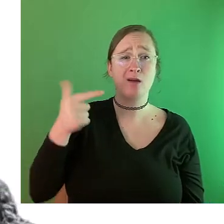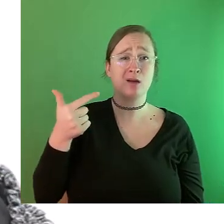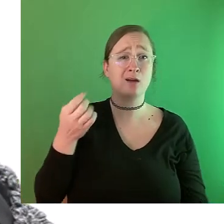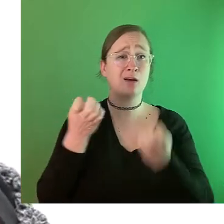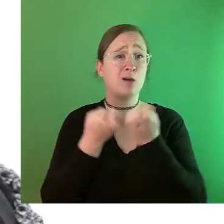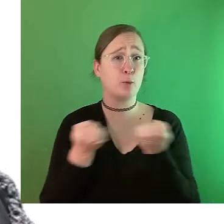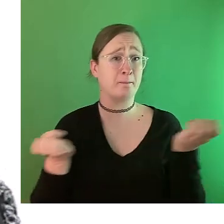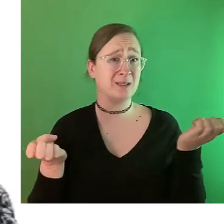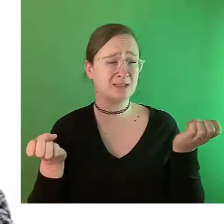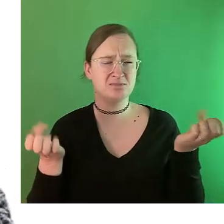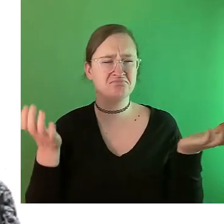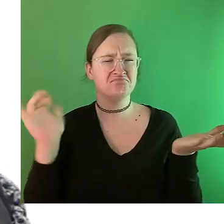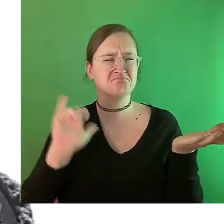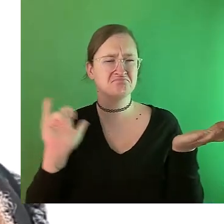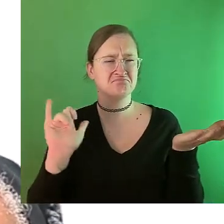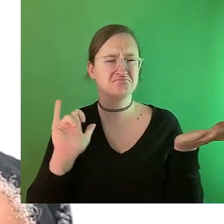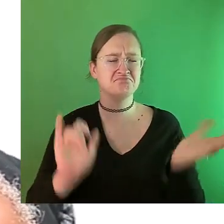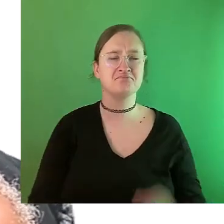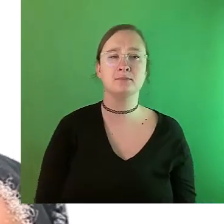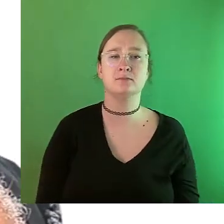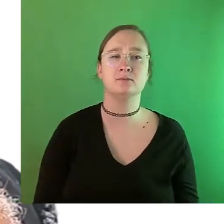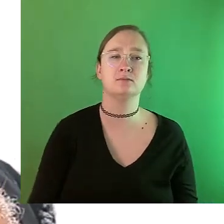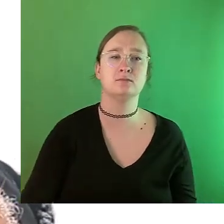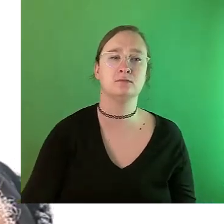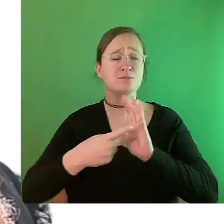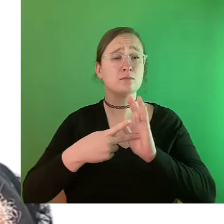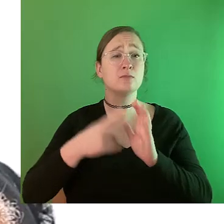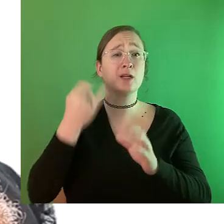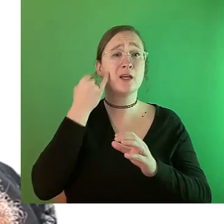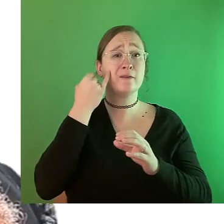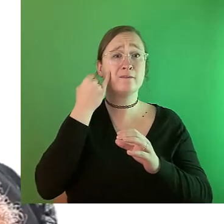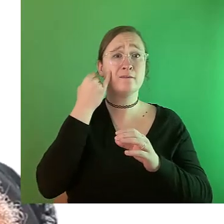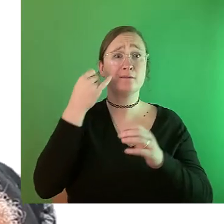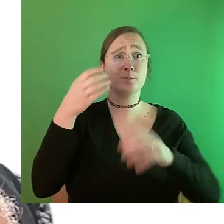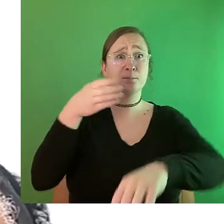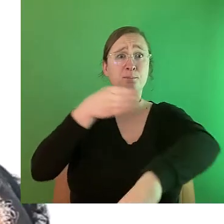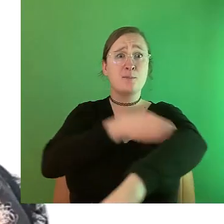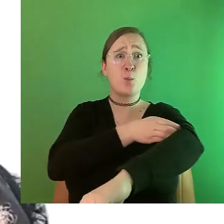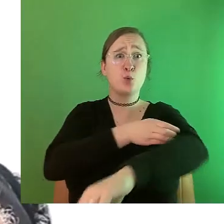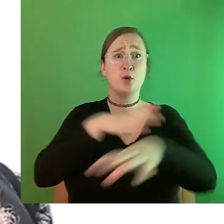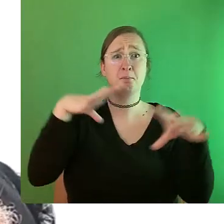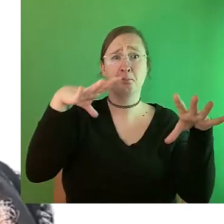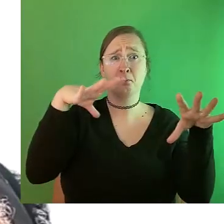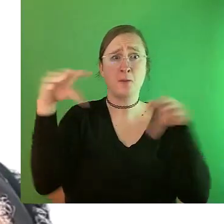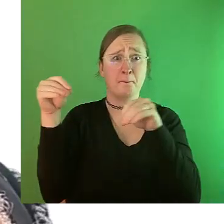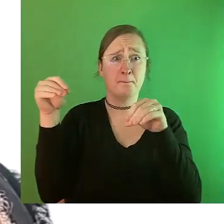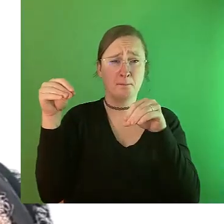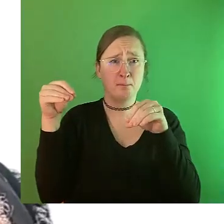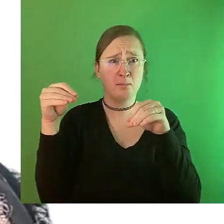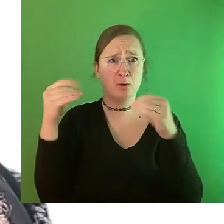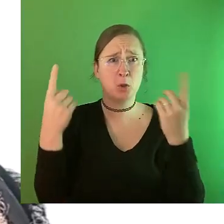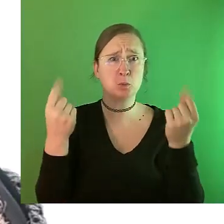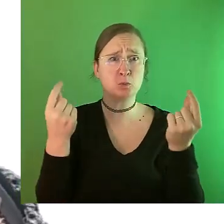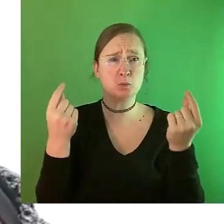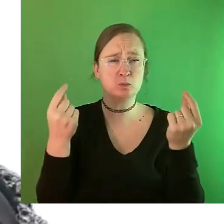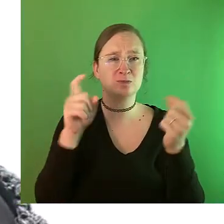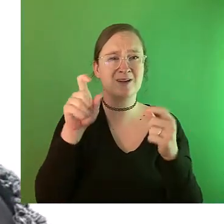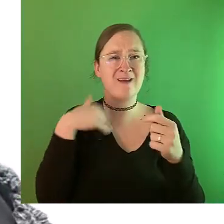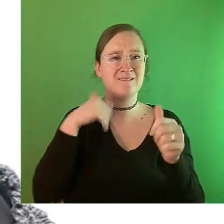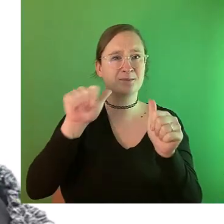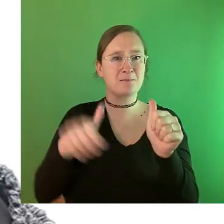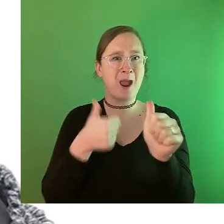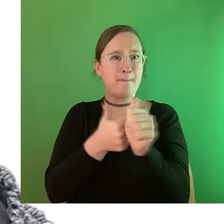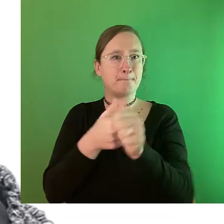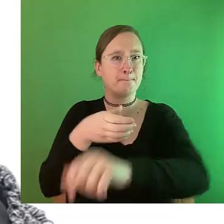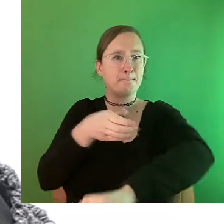you. If you find yourself in a shelter or have to go to a point of dispensing a pod where they give you medication, make sure that your information